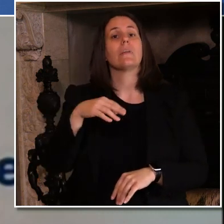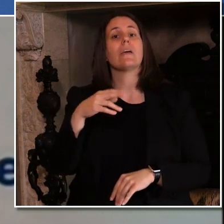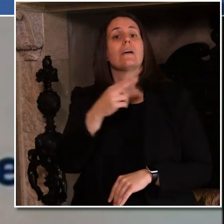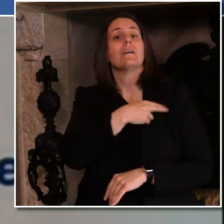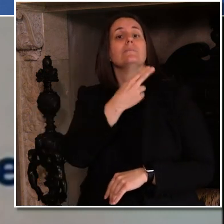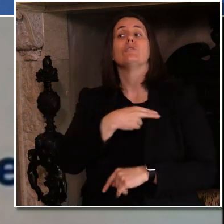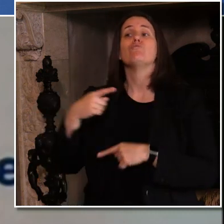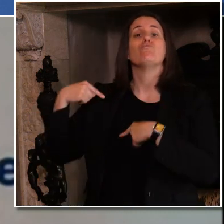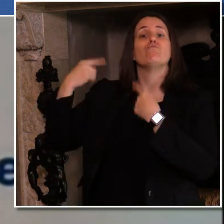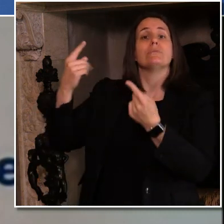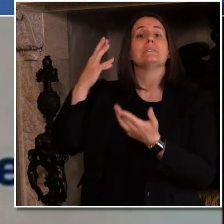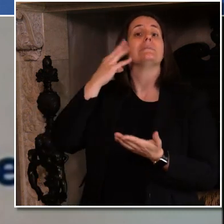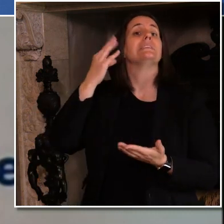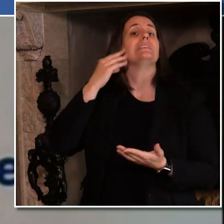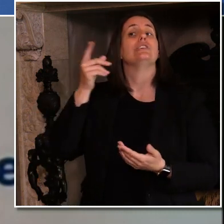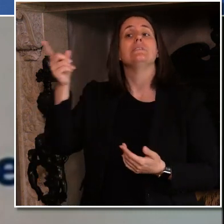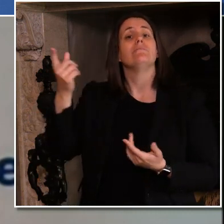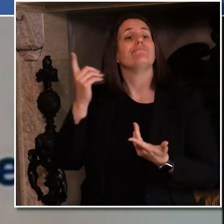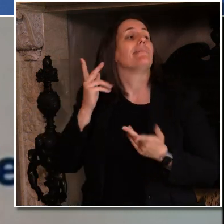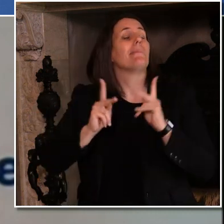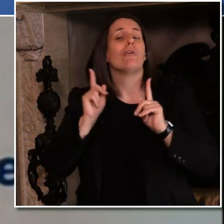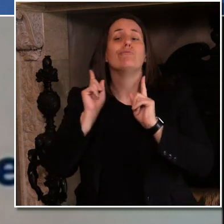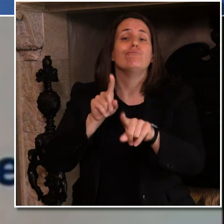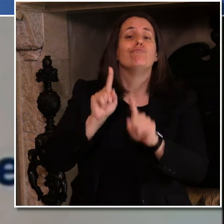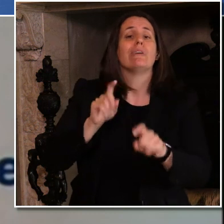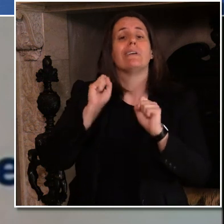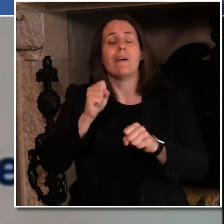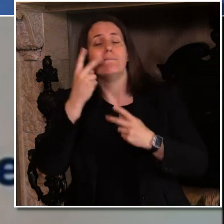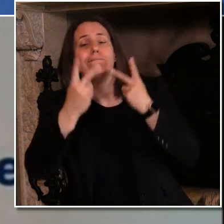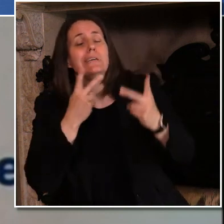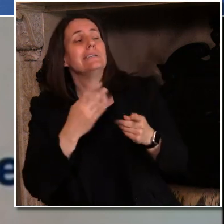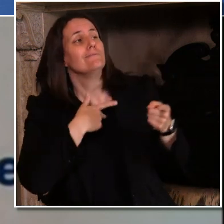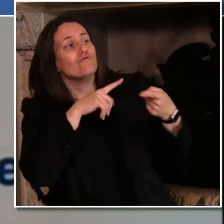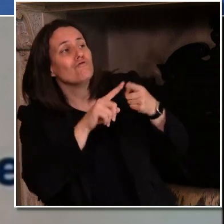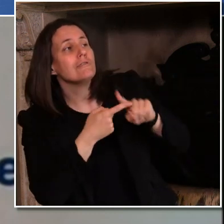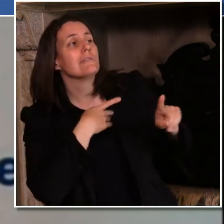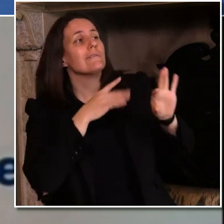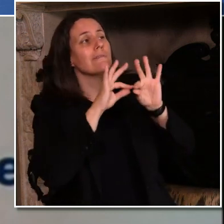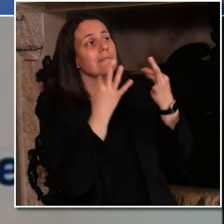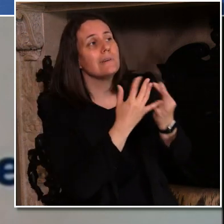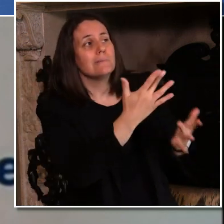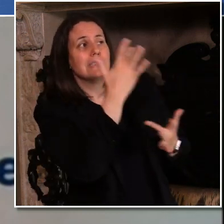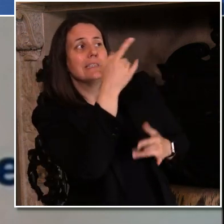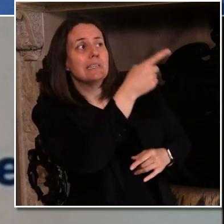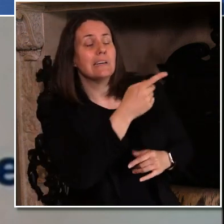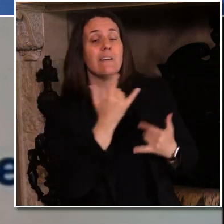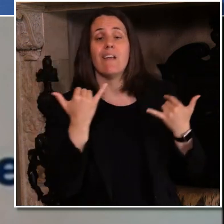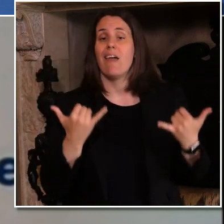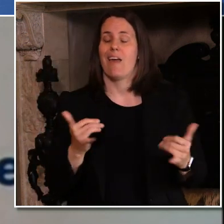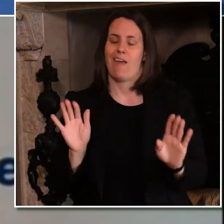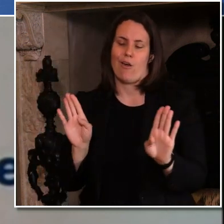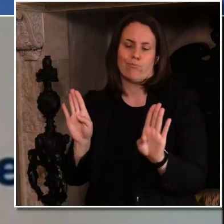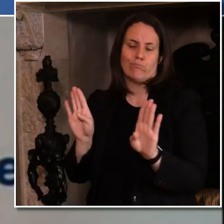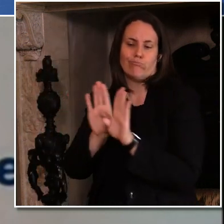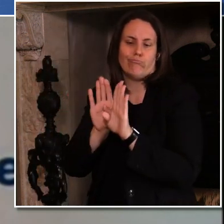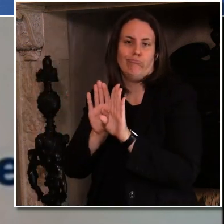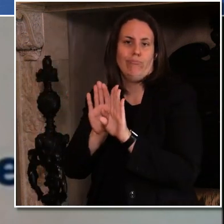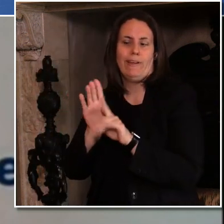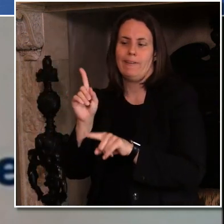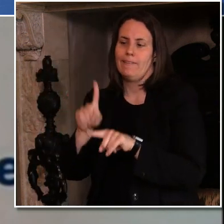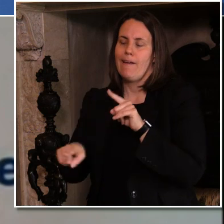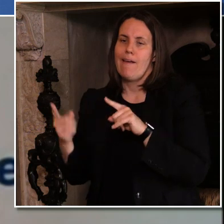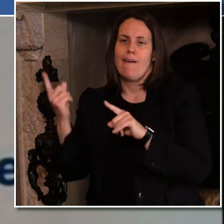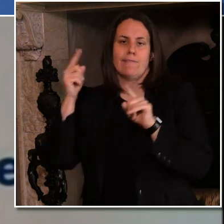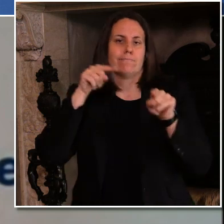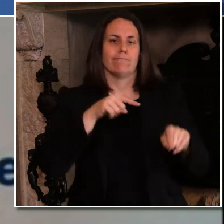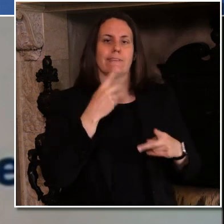also concerned about taking the virus home. They're taking off scrubs or any clothing that was worn to the hospital before they even enter their